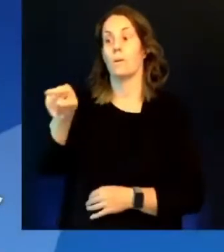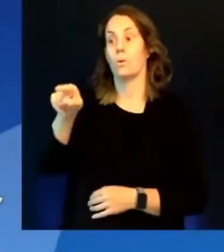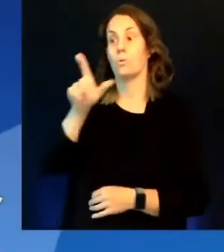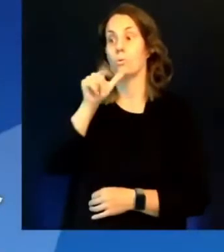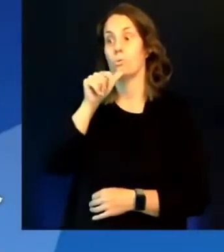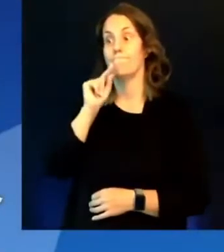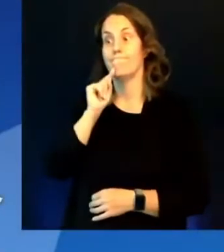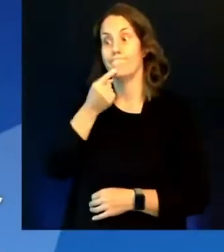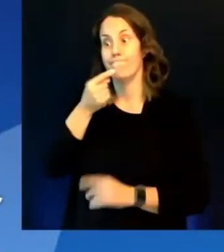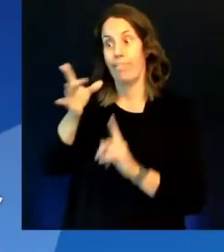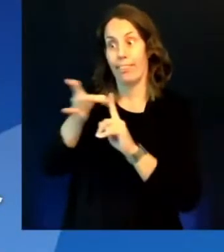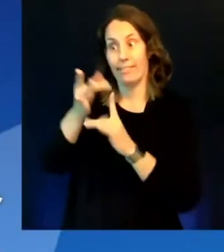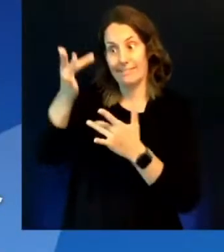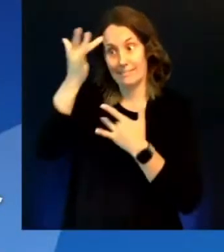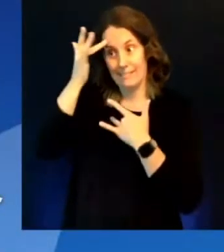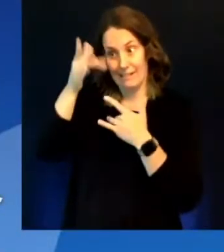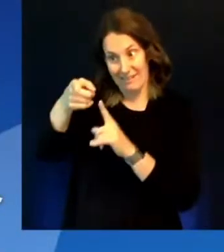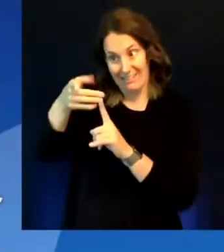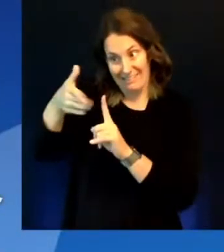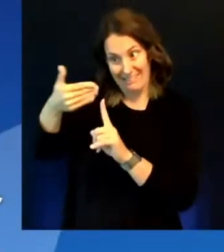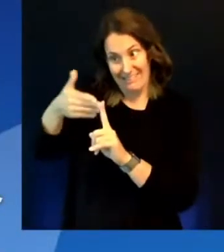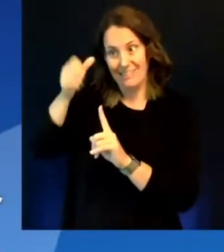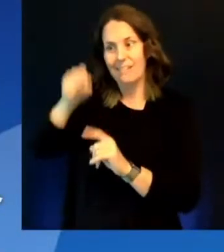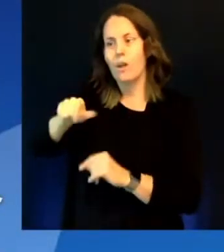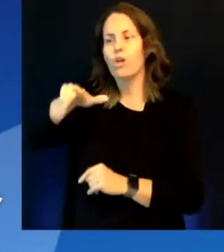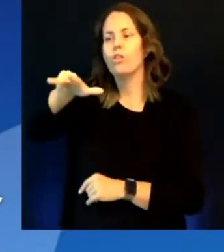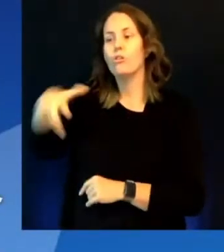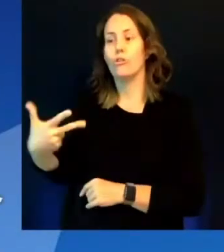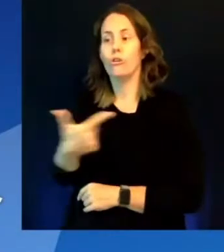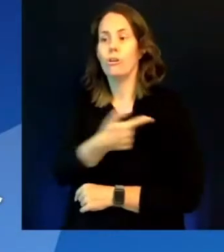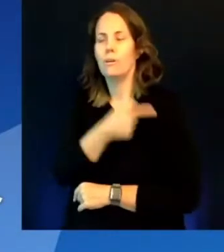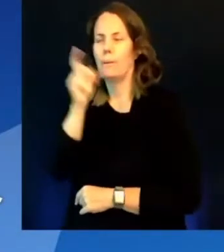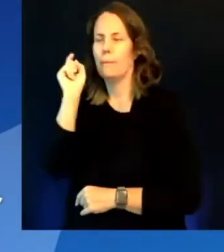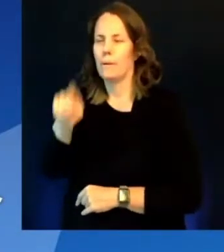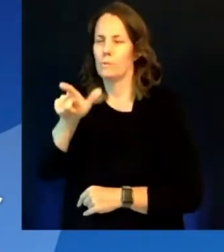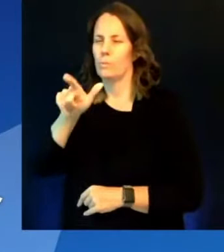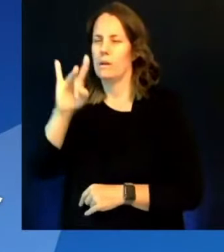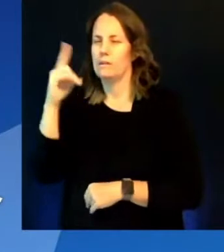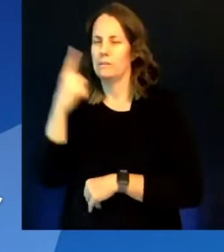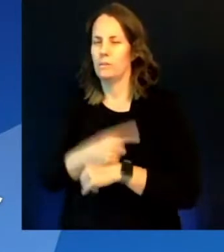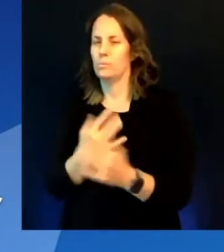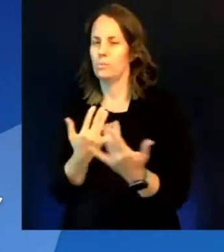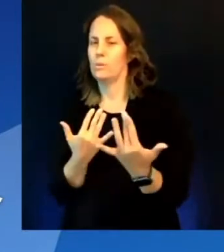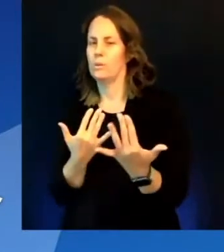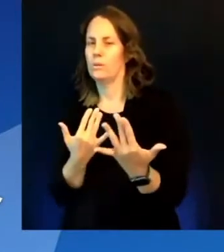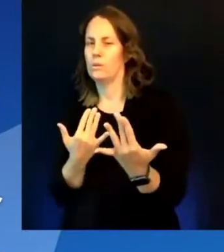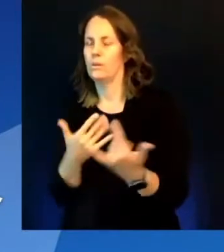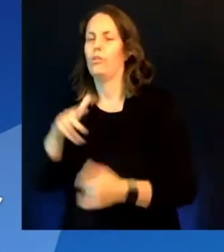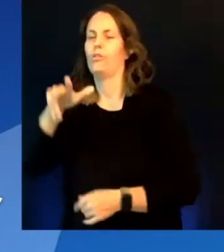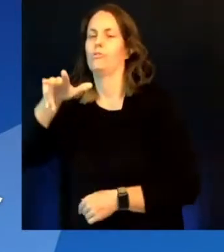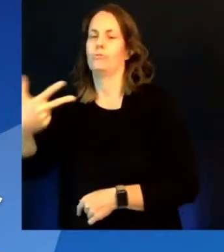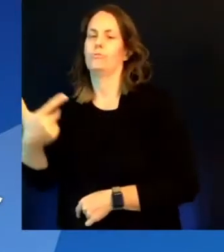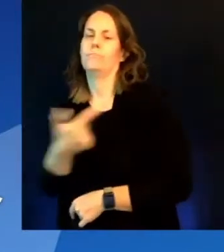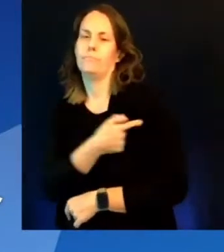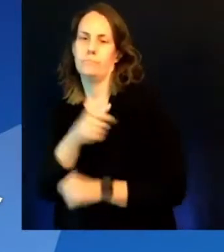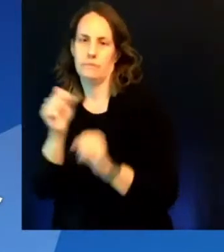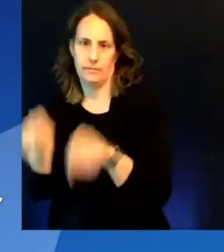Thank you. Now to Peter Culver from WKOW-TV in Madison. Peter?